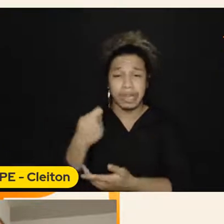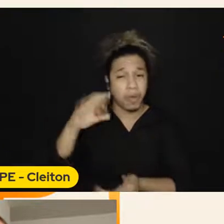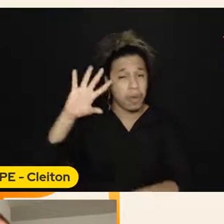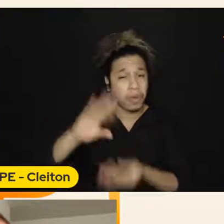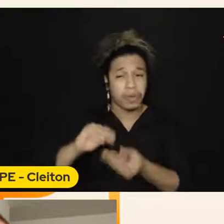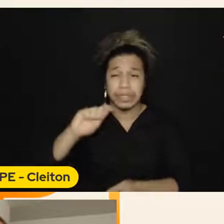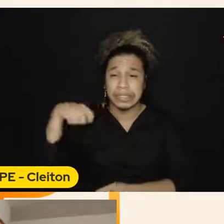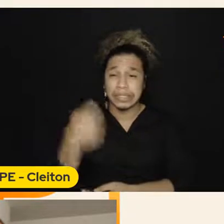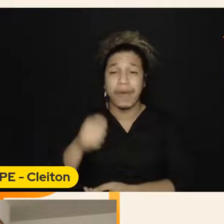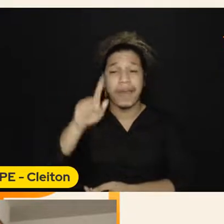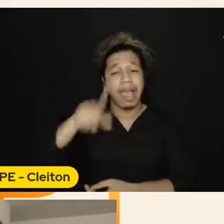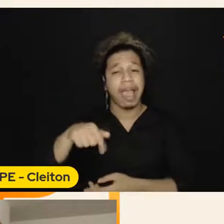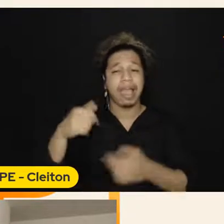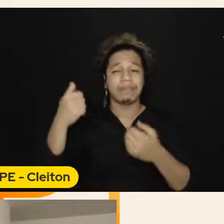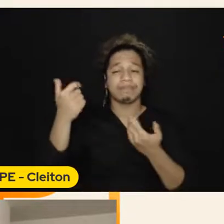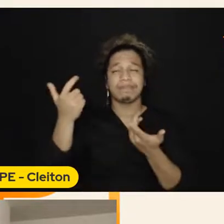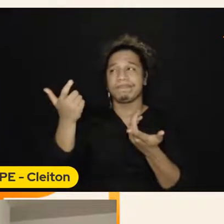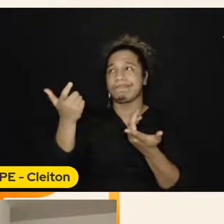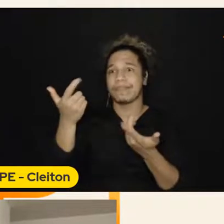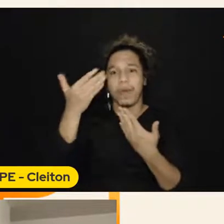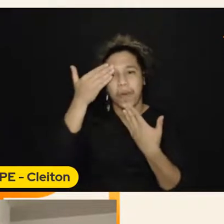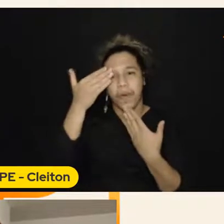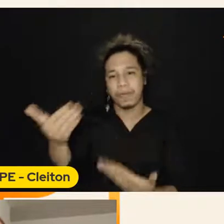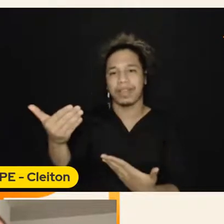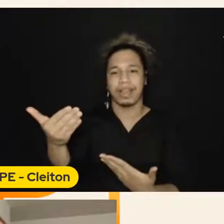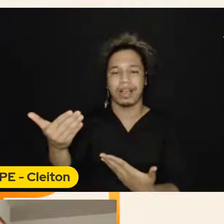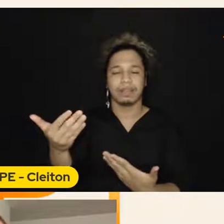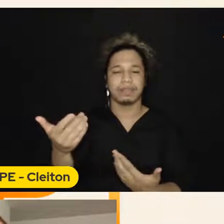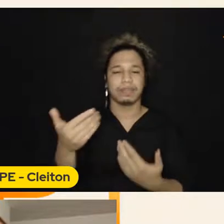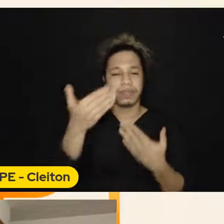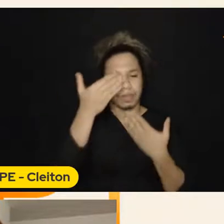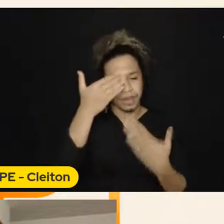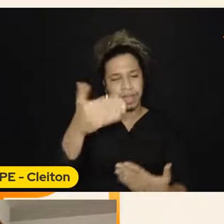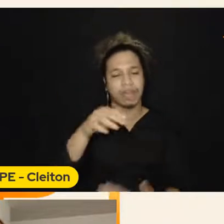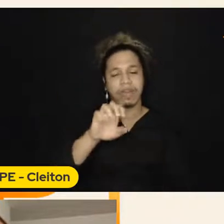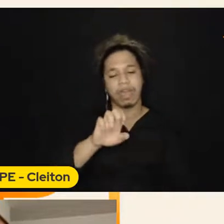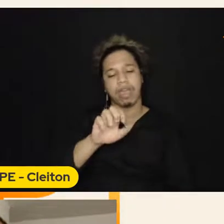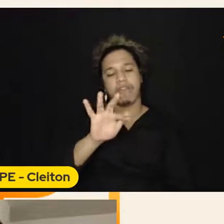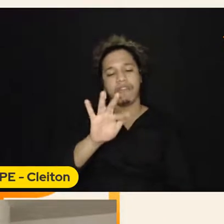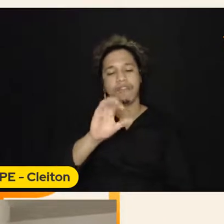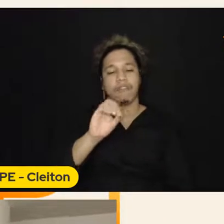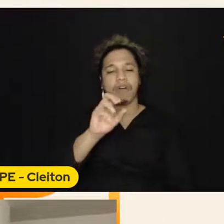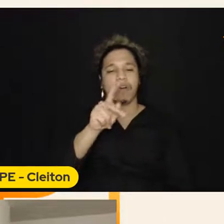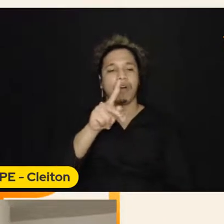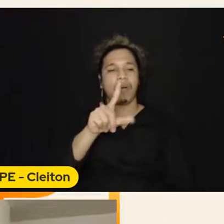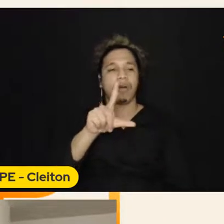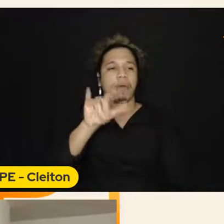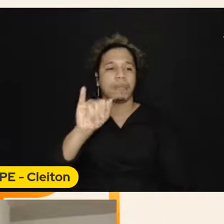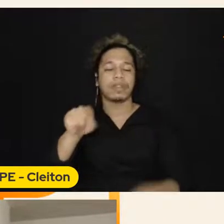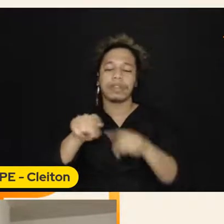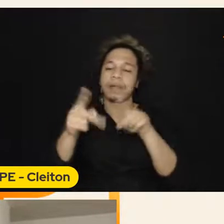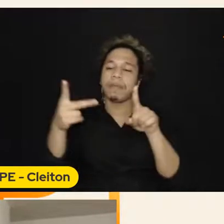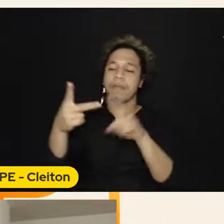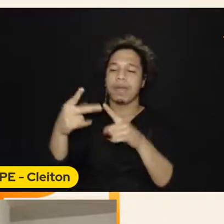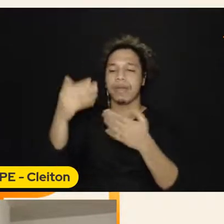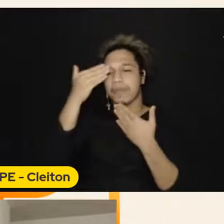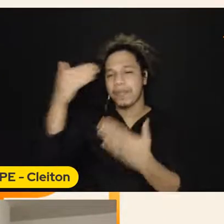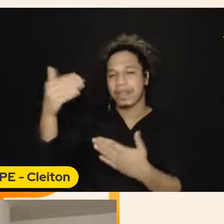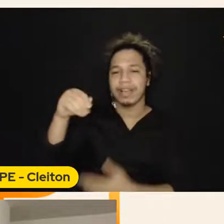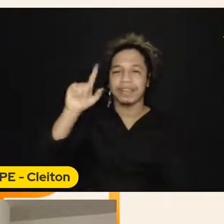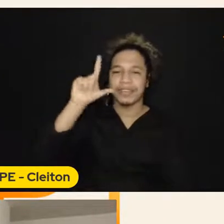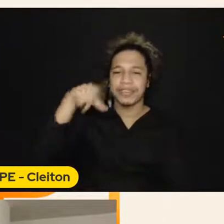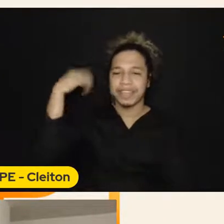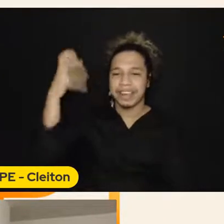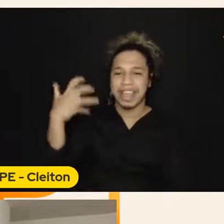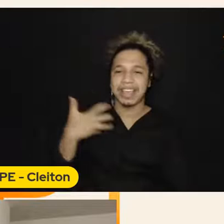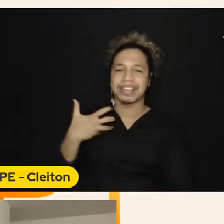thank you. Thank you. The EFOPLI team. Thank you, Cleiton, for bearing with me for